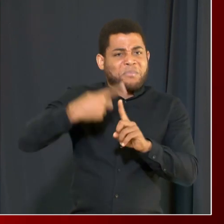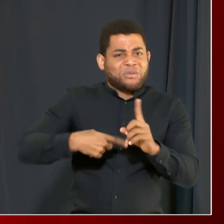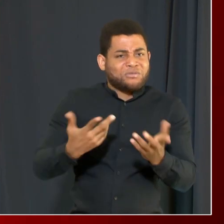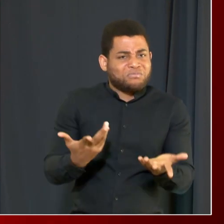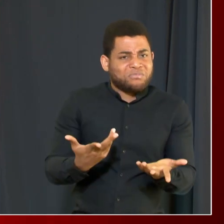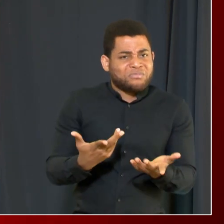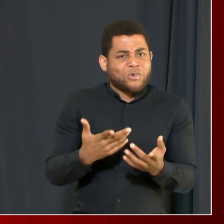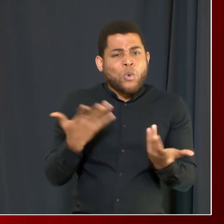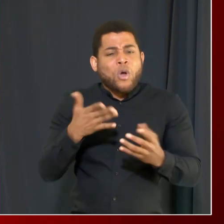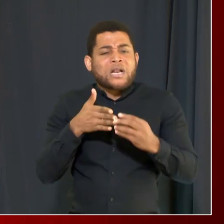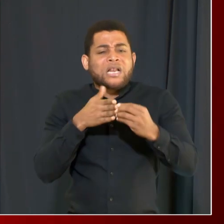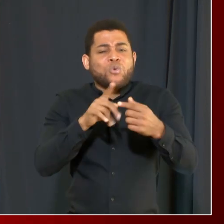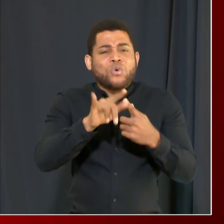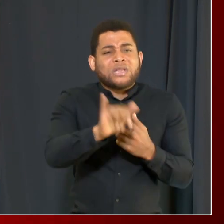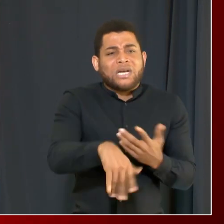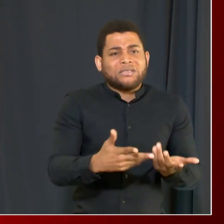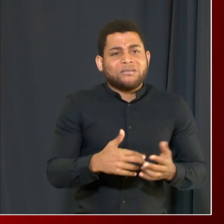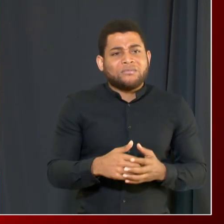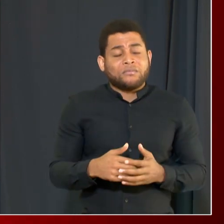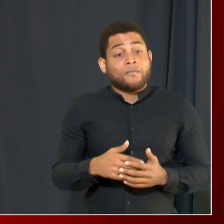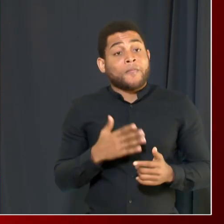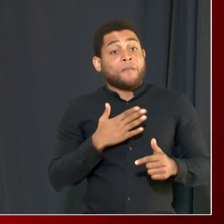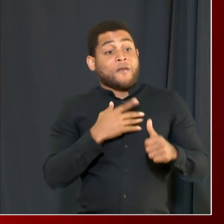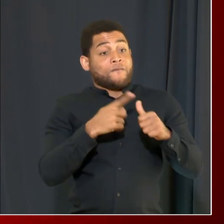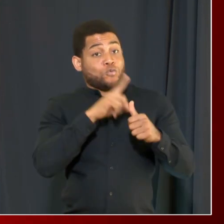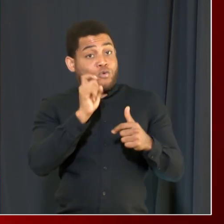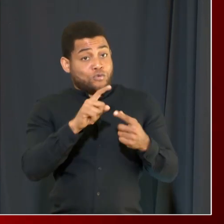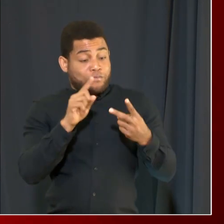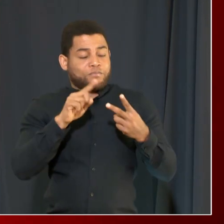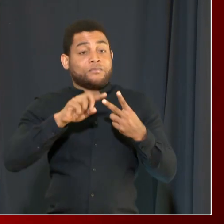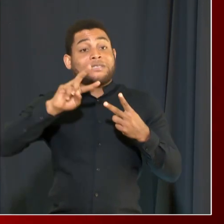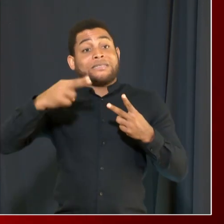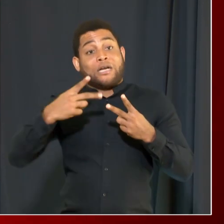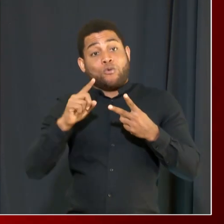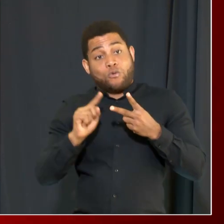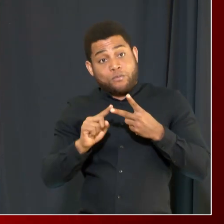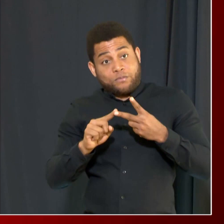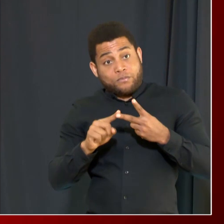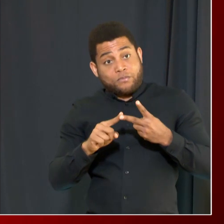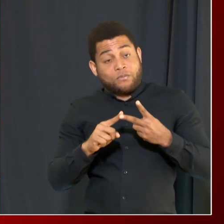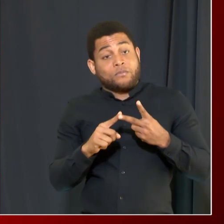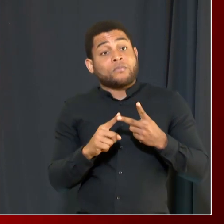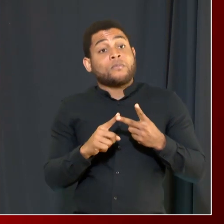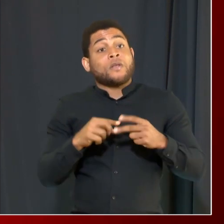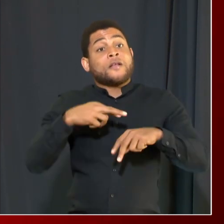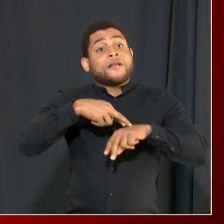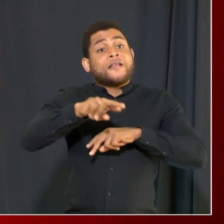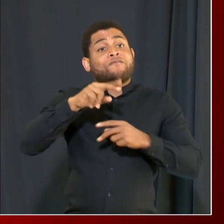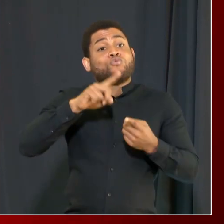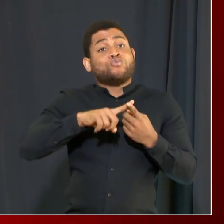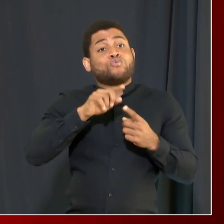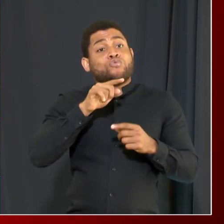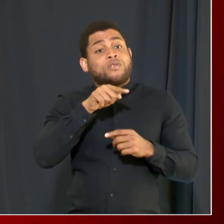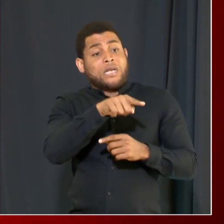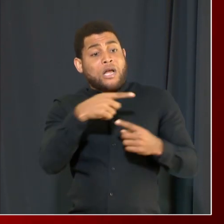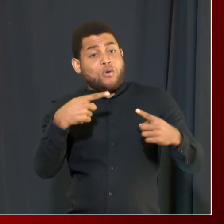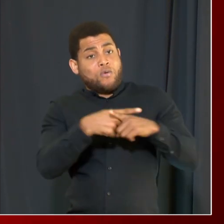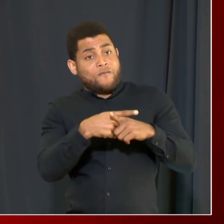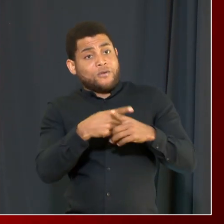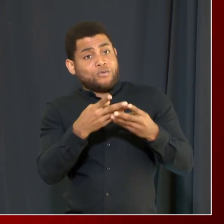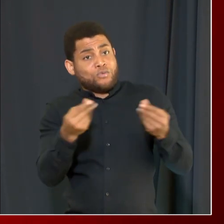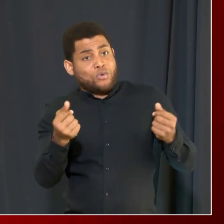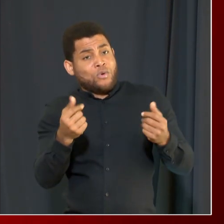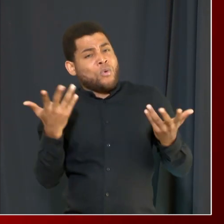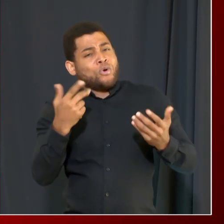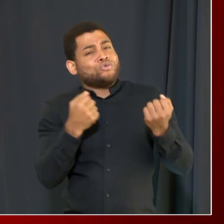question. Second question, in regards to the conflict resolution, what support, if any, are you throwing